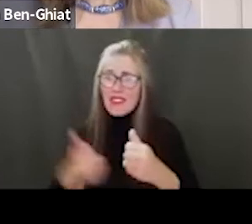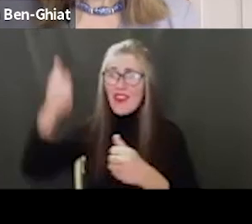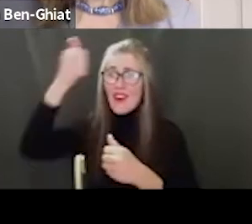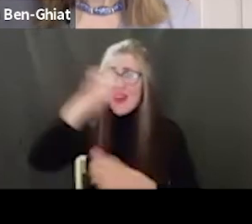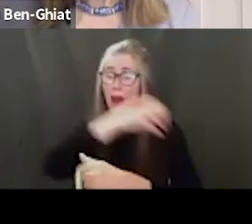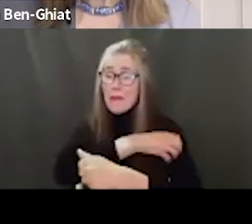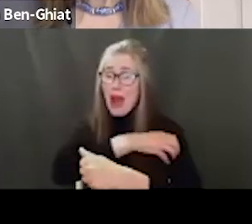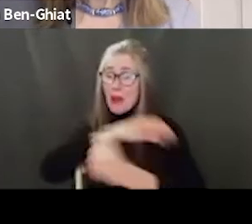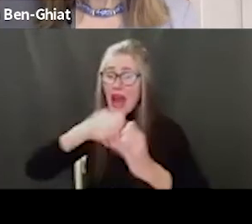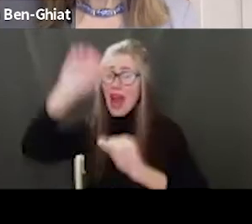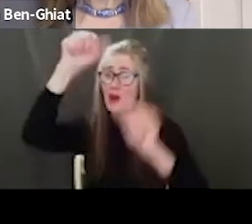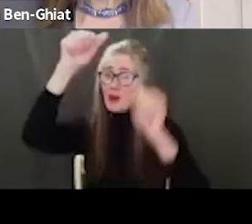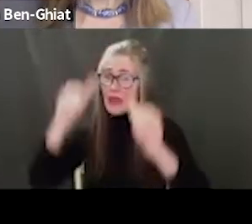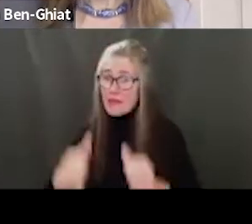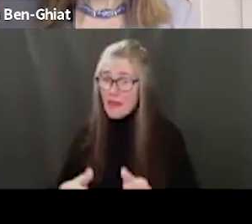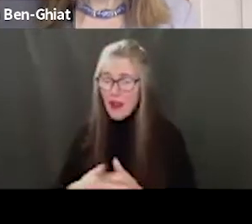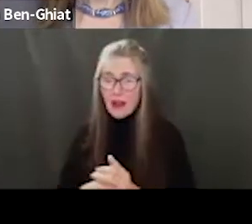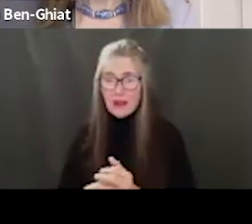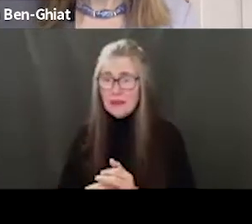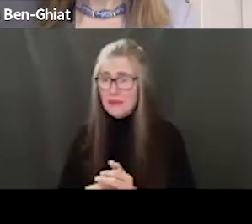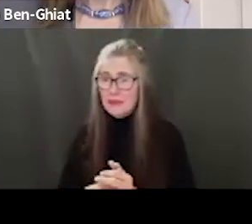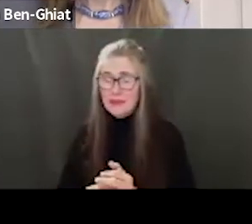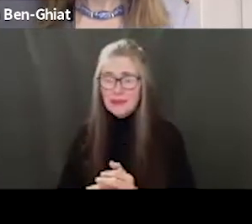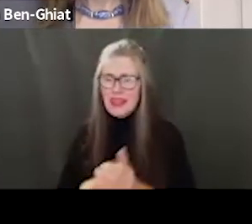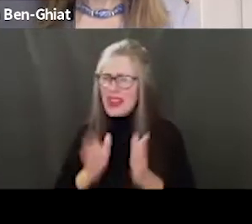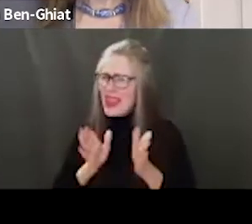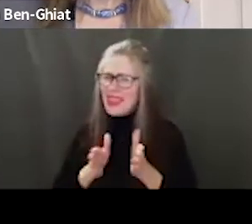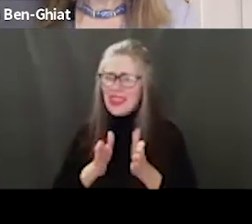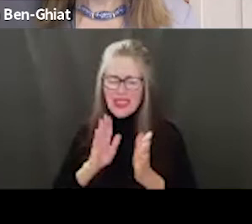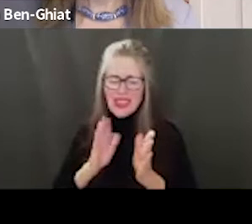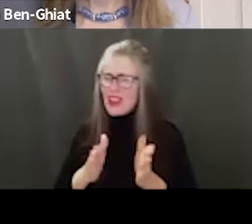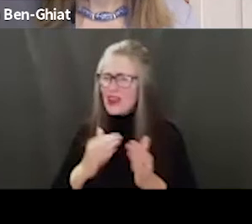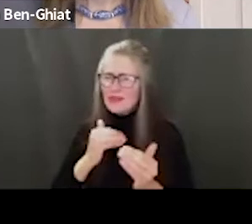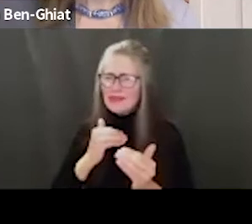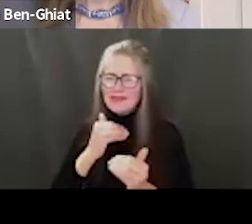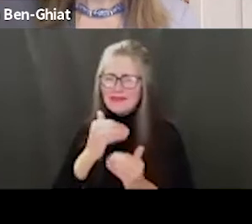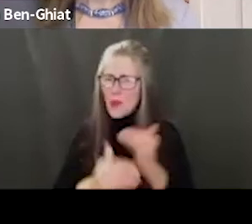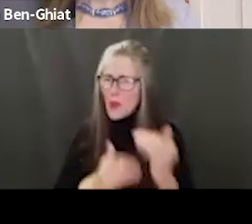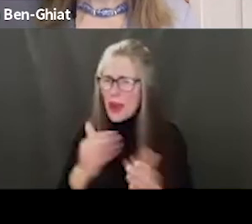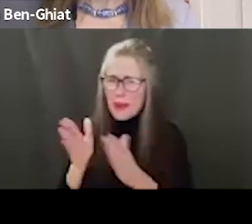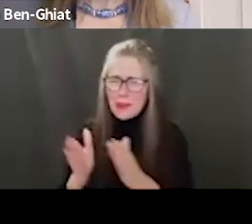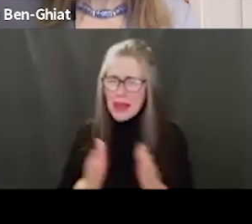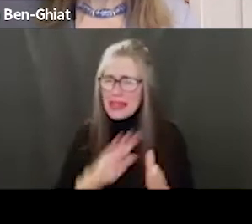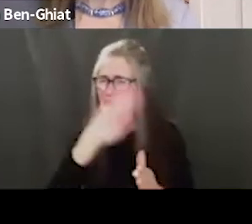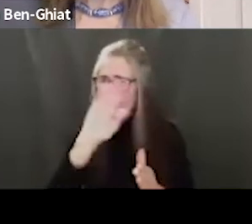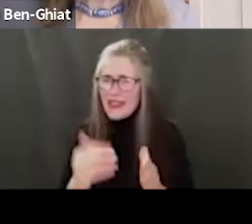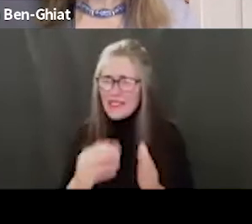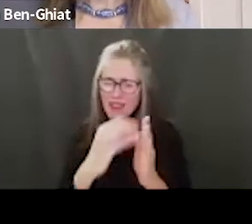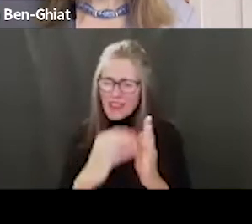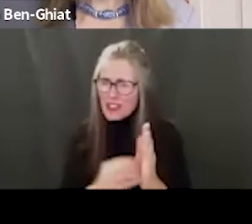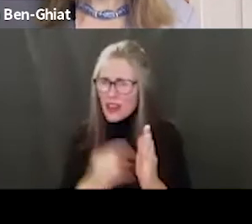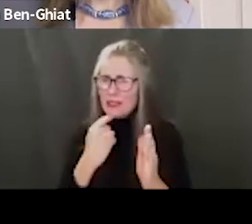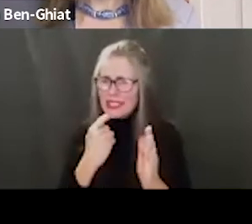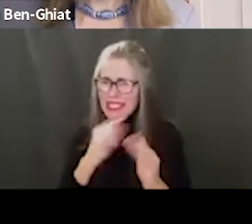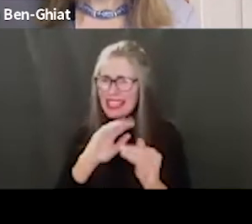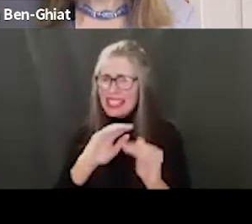the authoritarian playbook doesn't have any chapter on failure. It doesn't foresee the leader's charismatic hold weaken